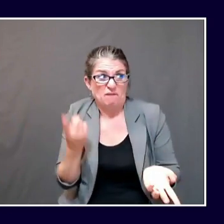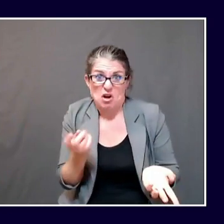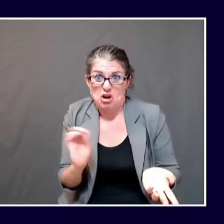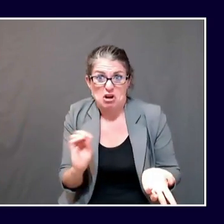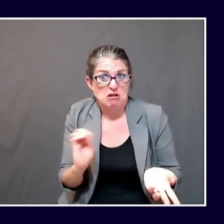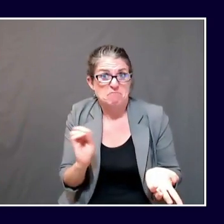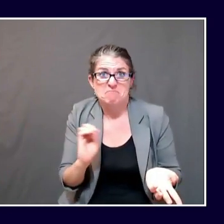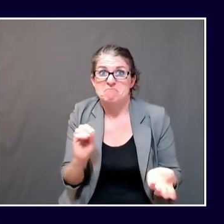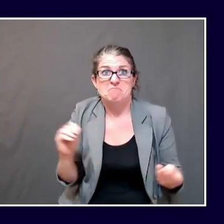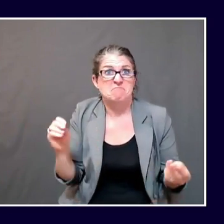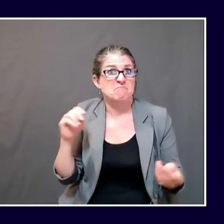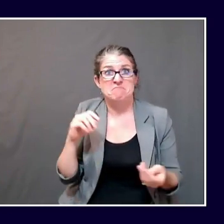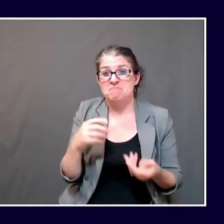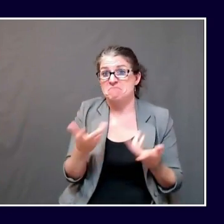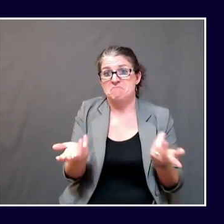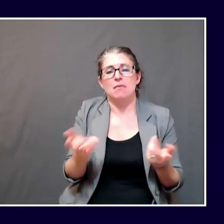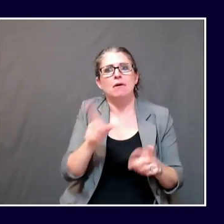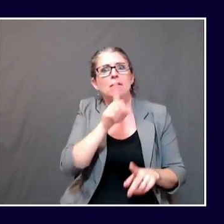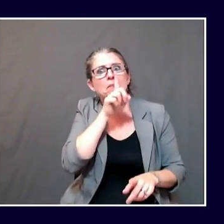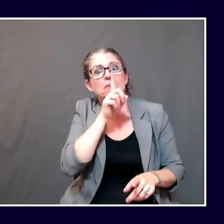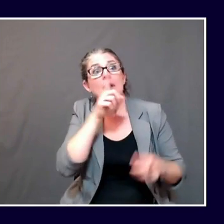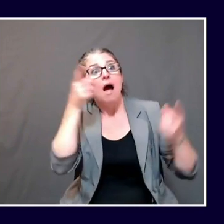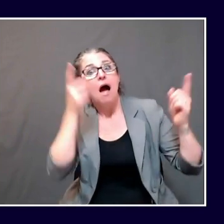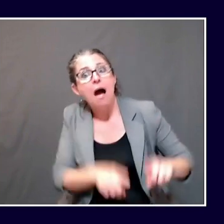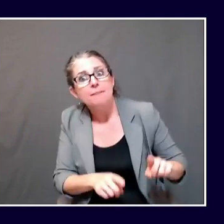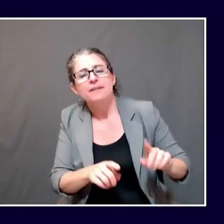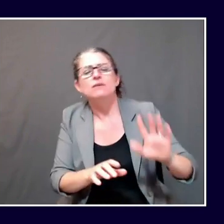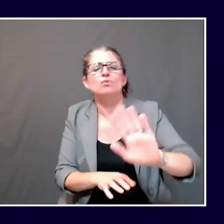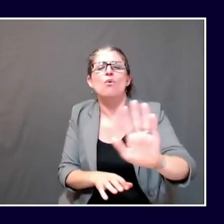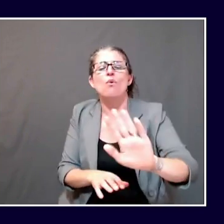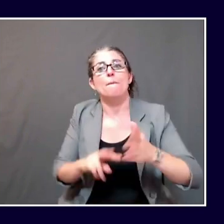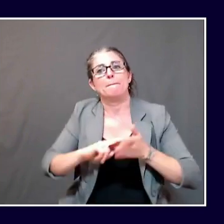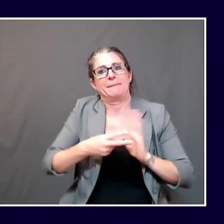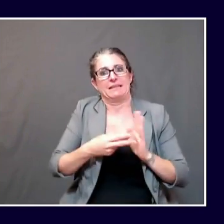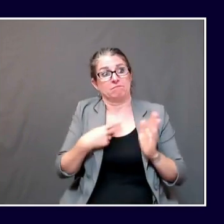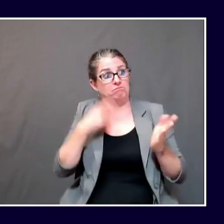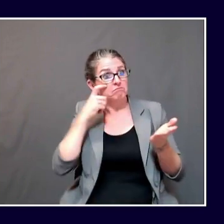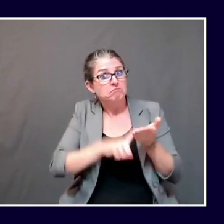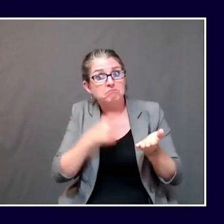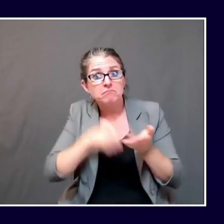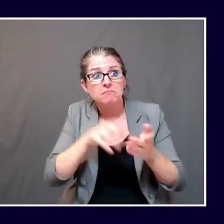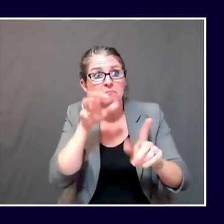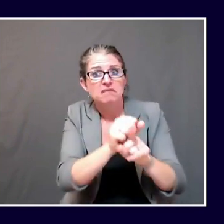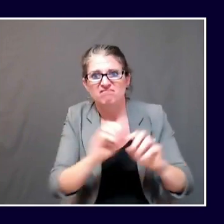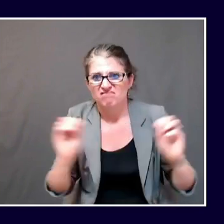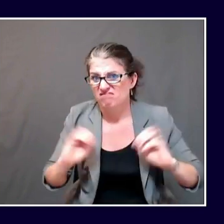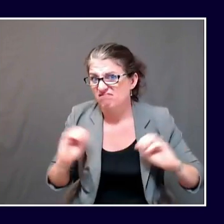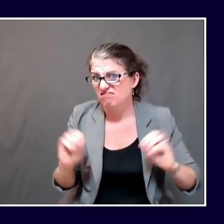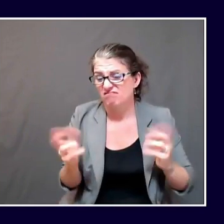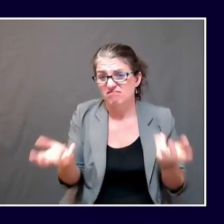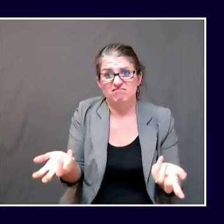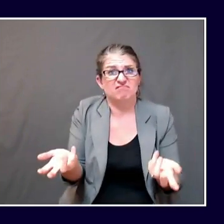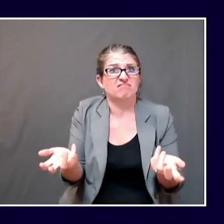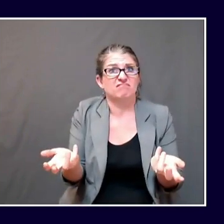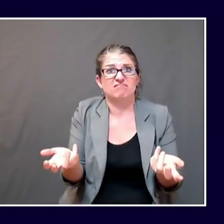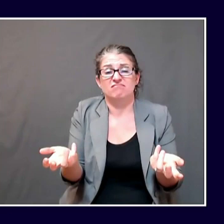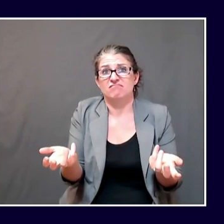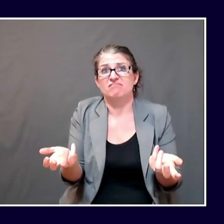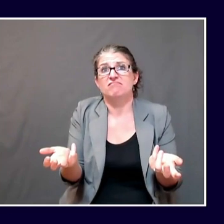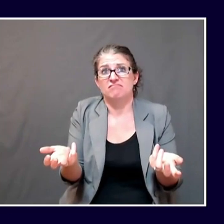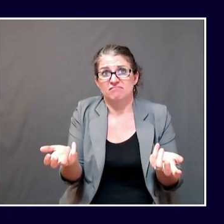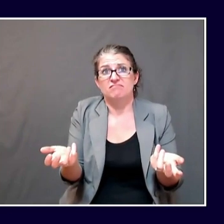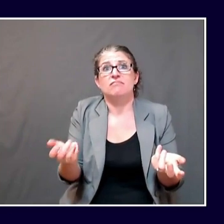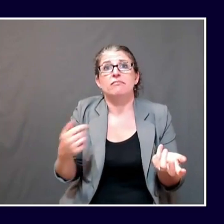as a result of that, it's difficult on an individual level to say, aha, this one person is likely to